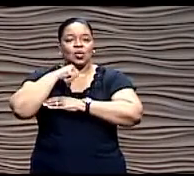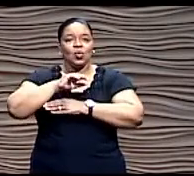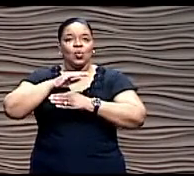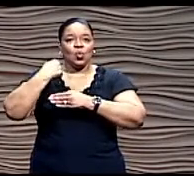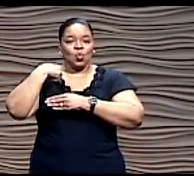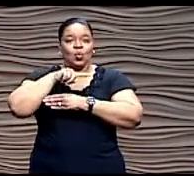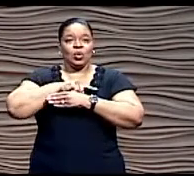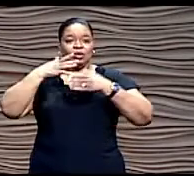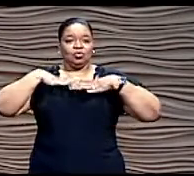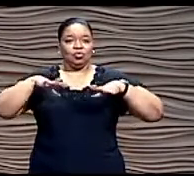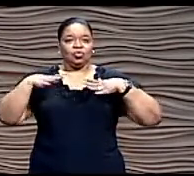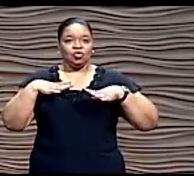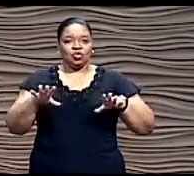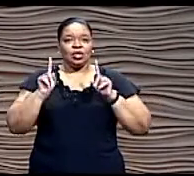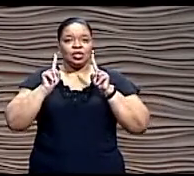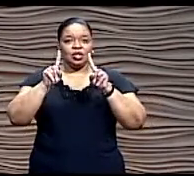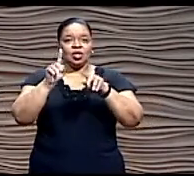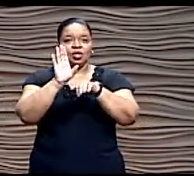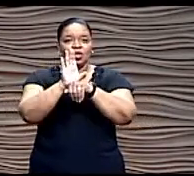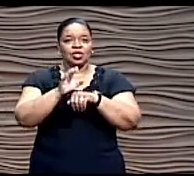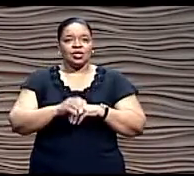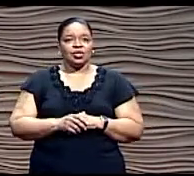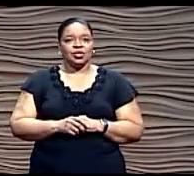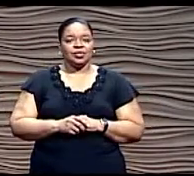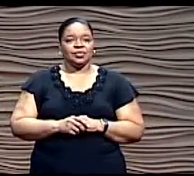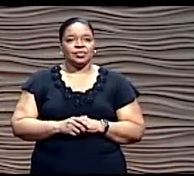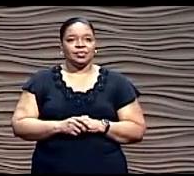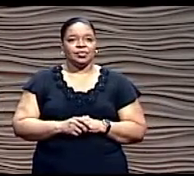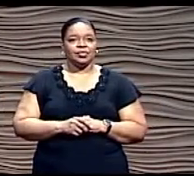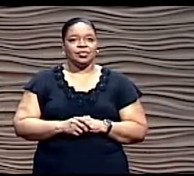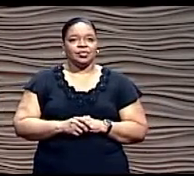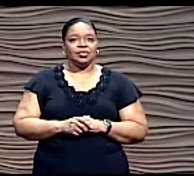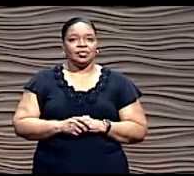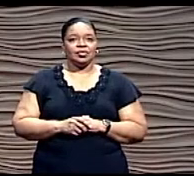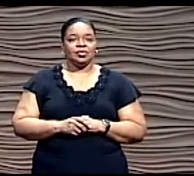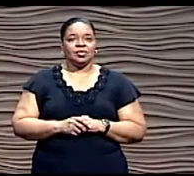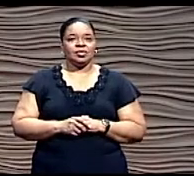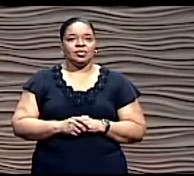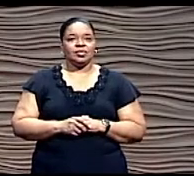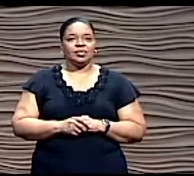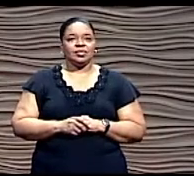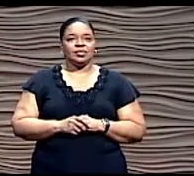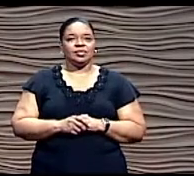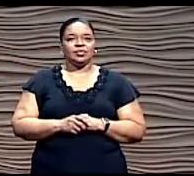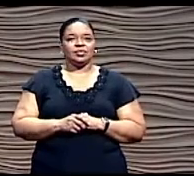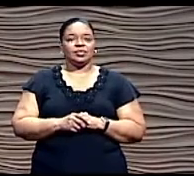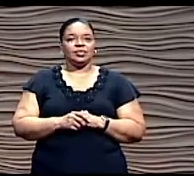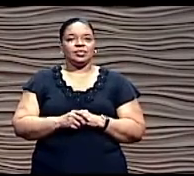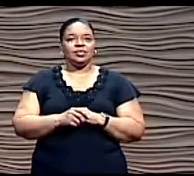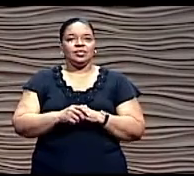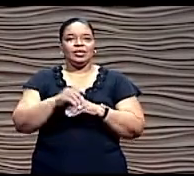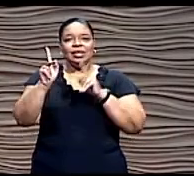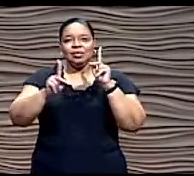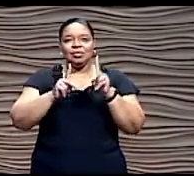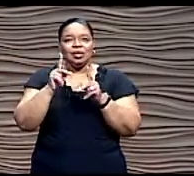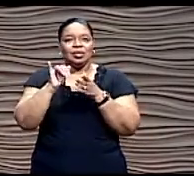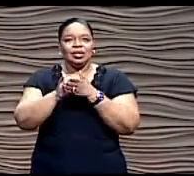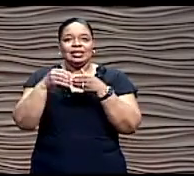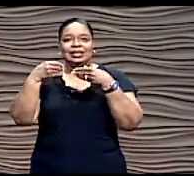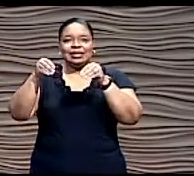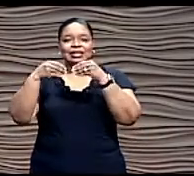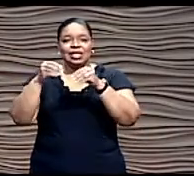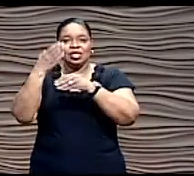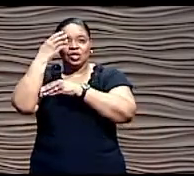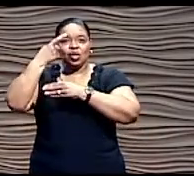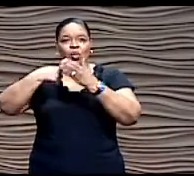dressed to go to church. And, you know, in secular people who are in sales know